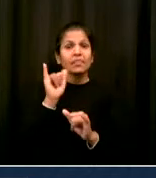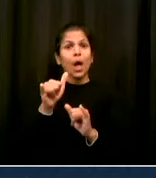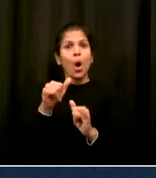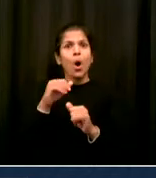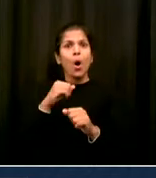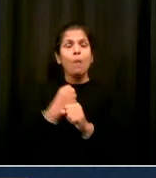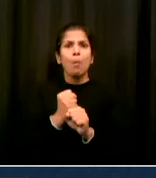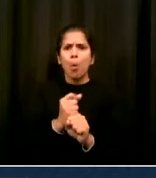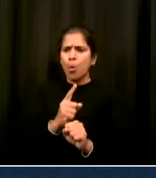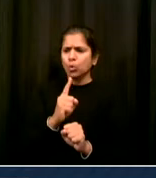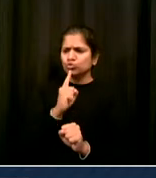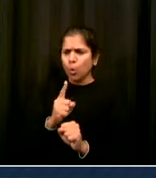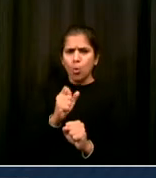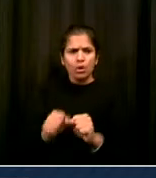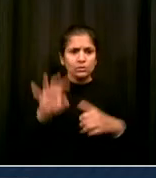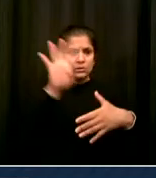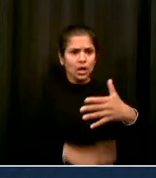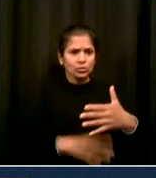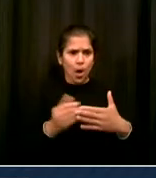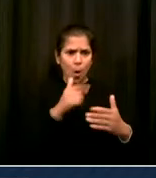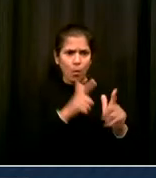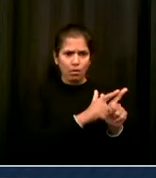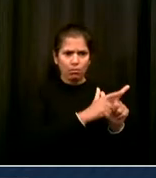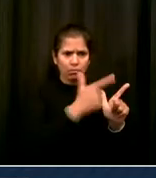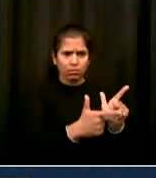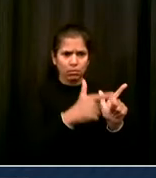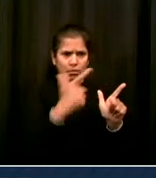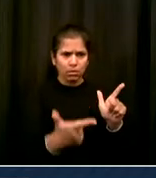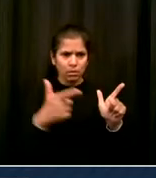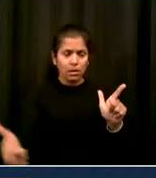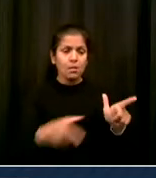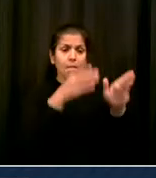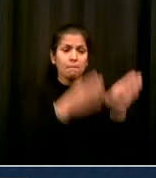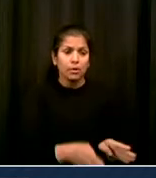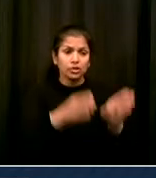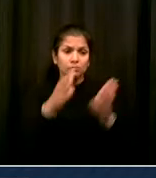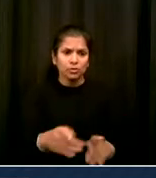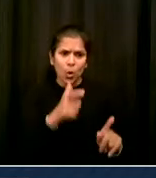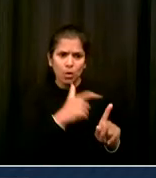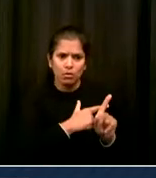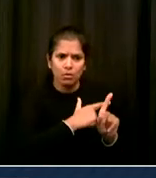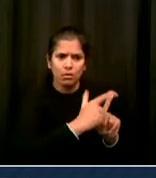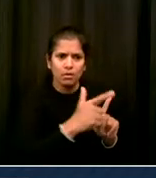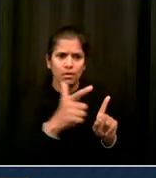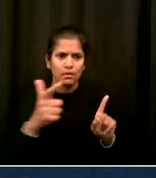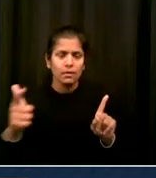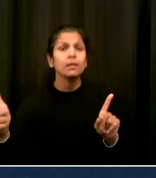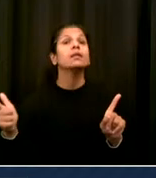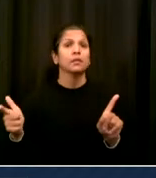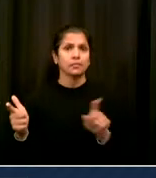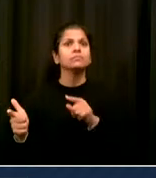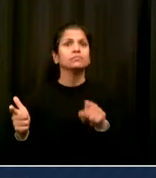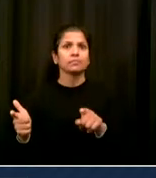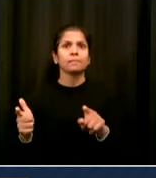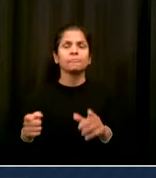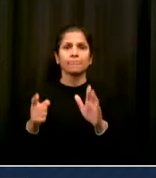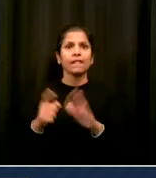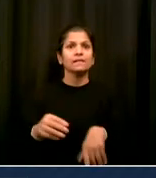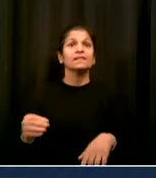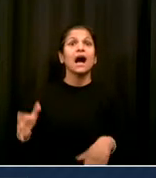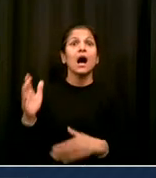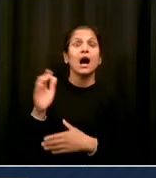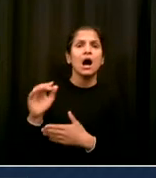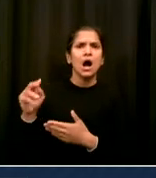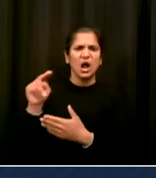seeing this, unfortunately, around the country, congressional staffers jumping the line, even if they're not in a category that should be a priority. We're